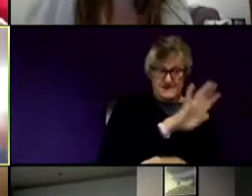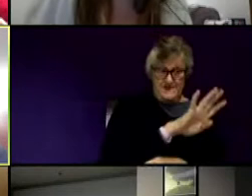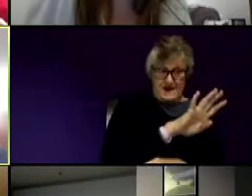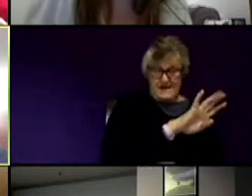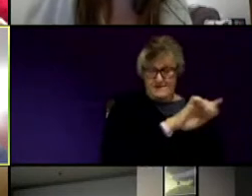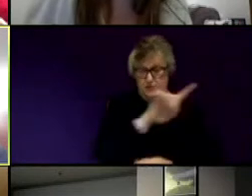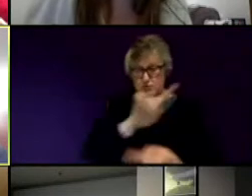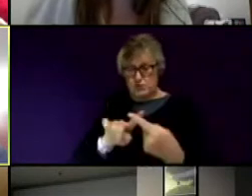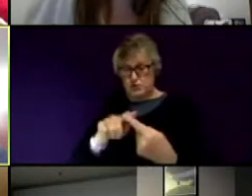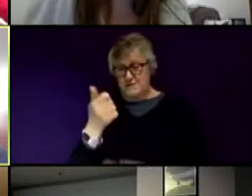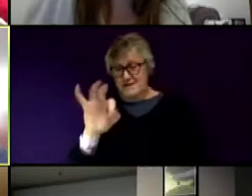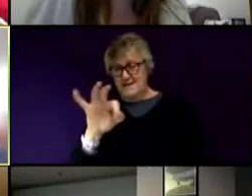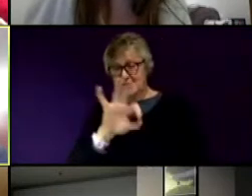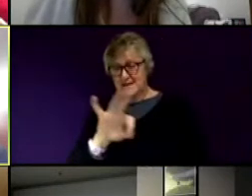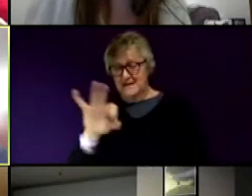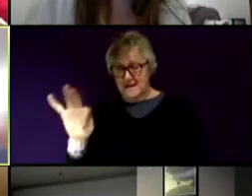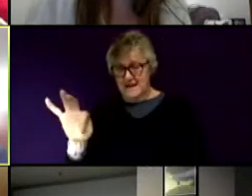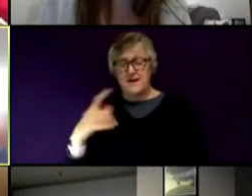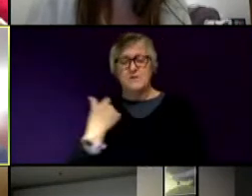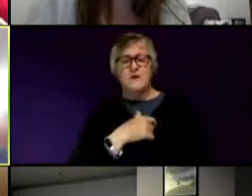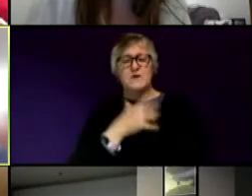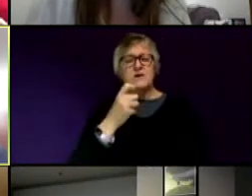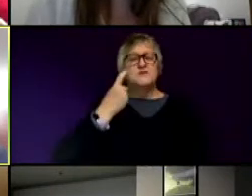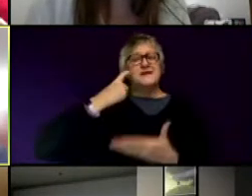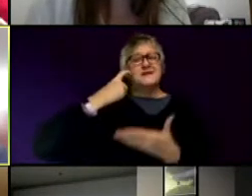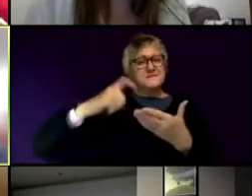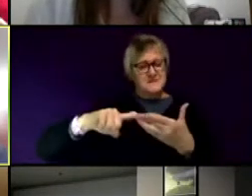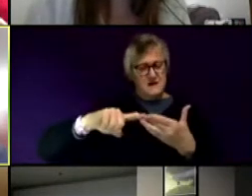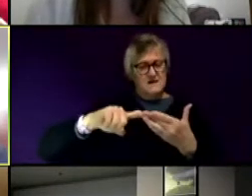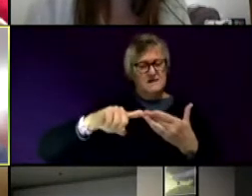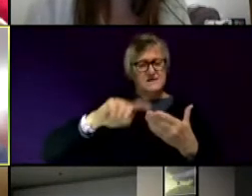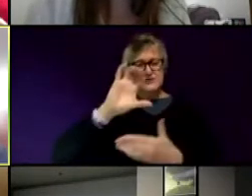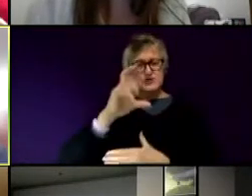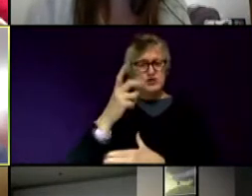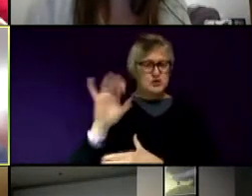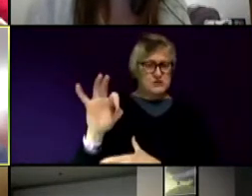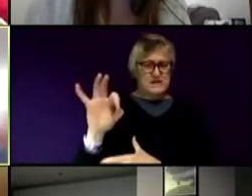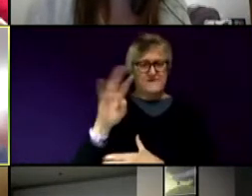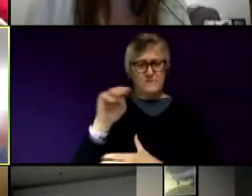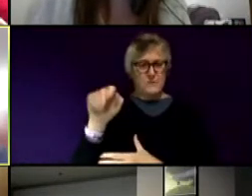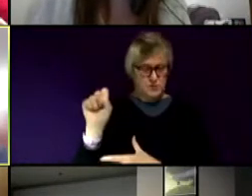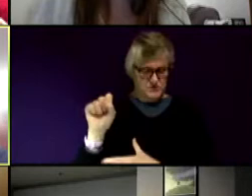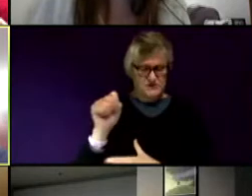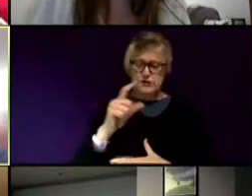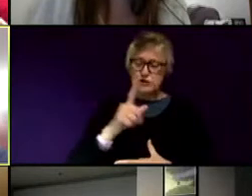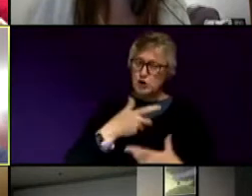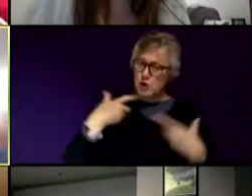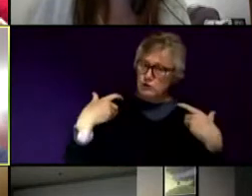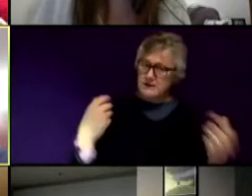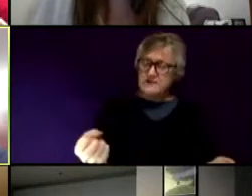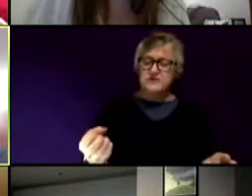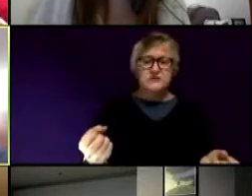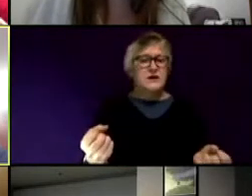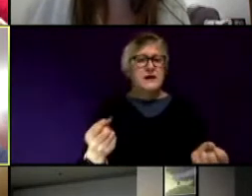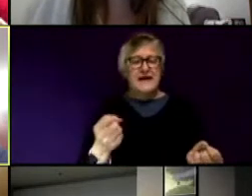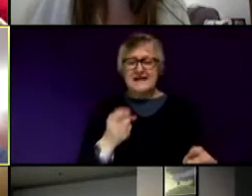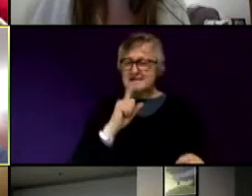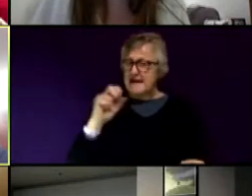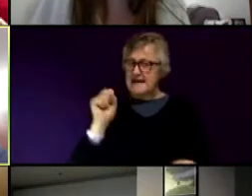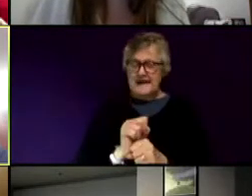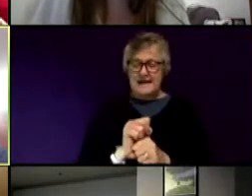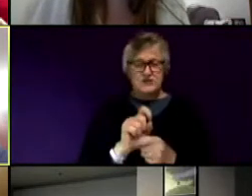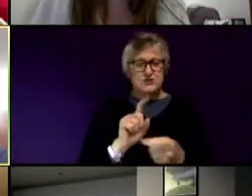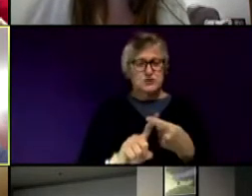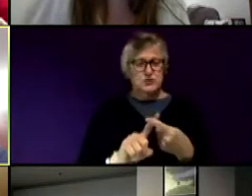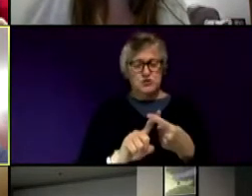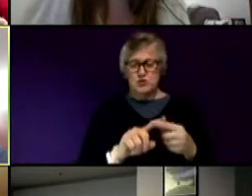want to acknowledge Chief Moose's courage, endurance, dedication to community policing. We must take